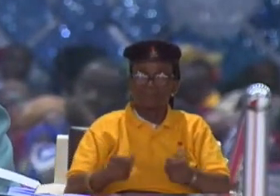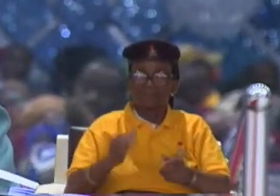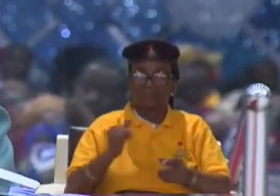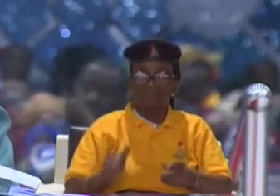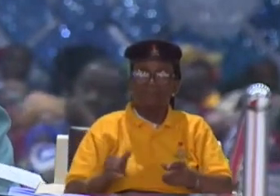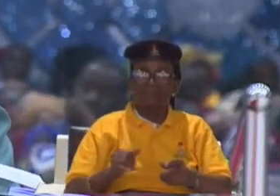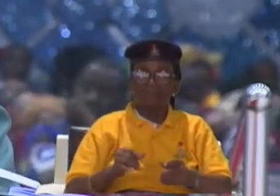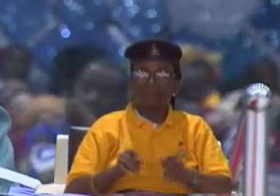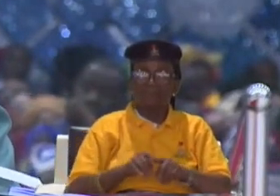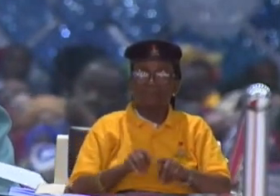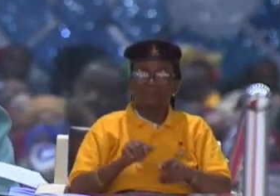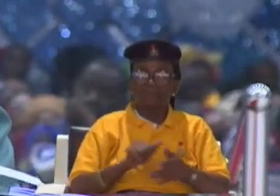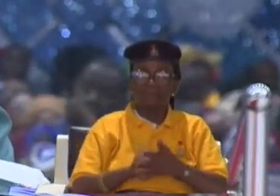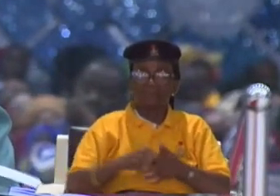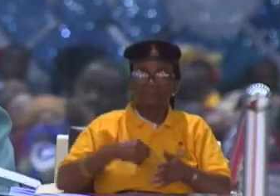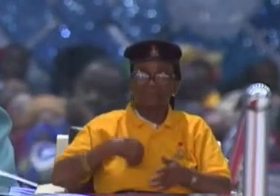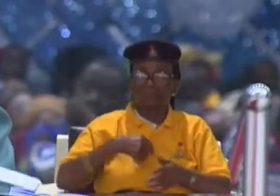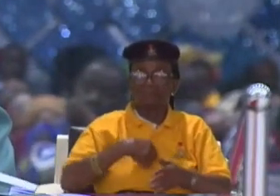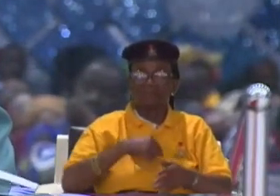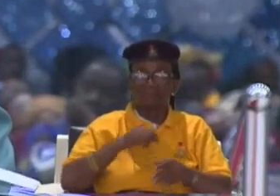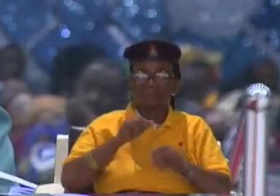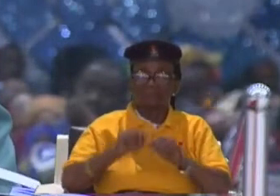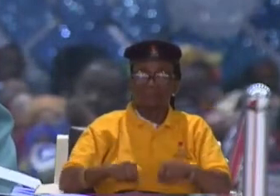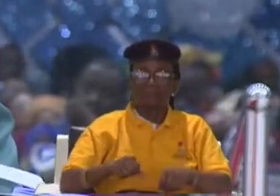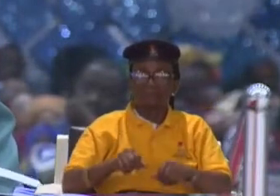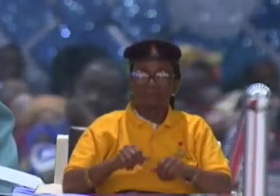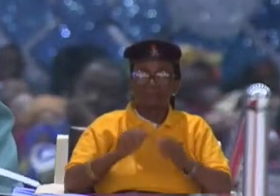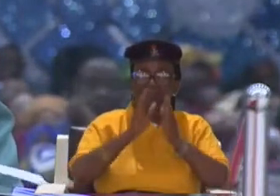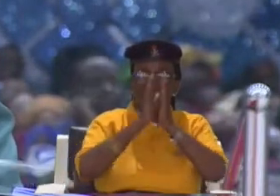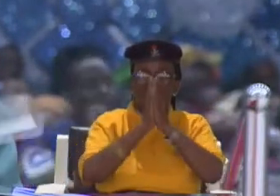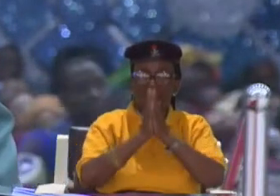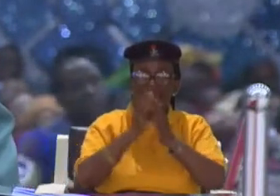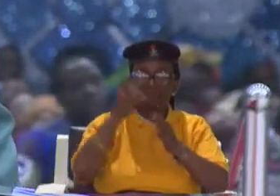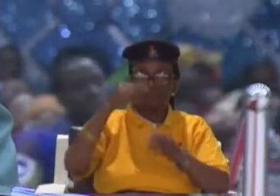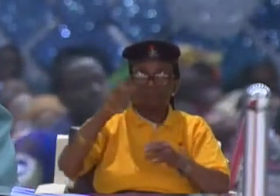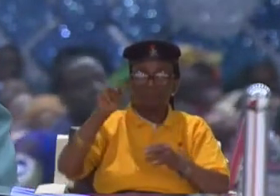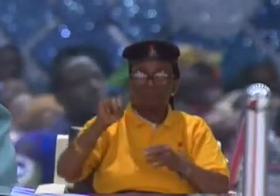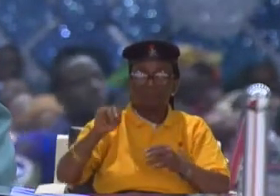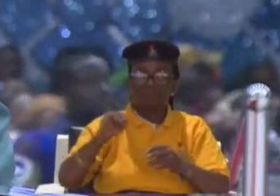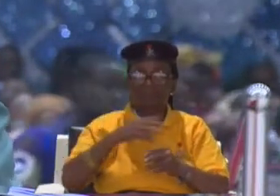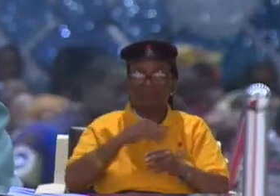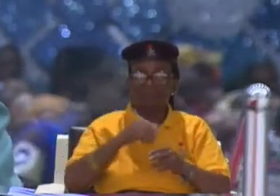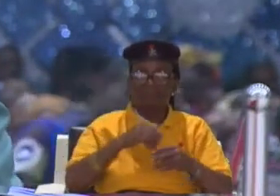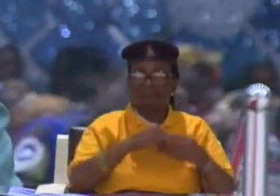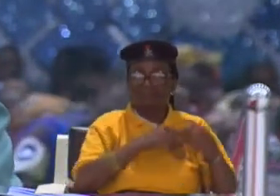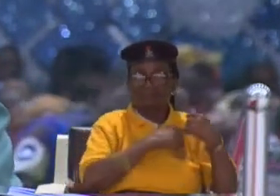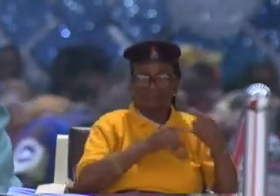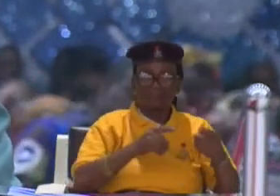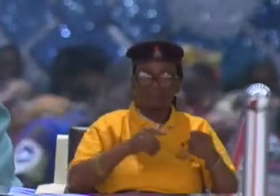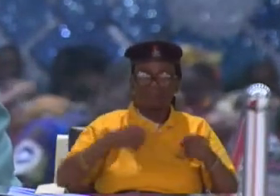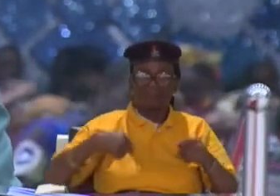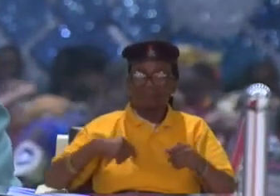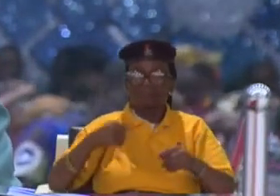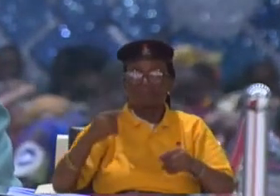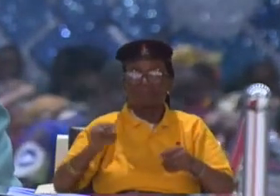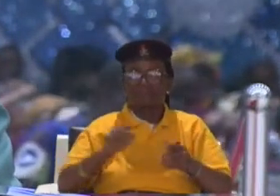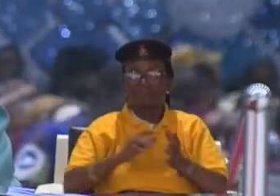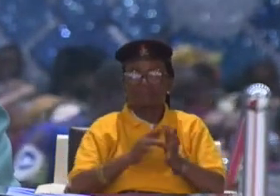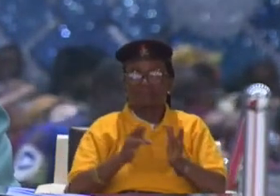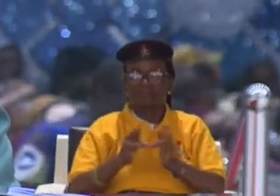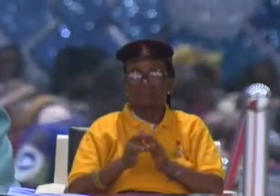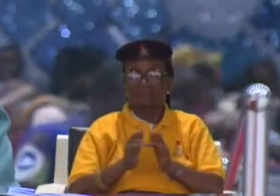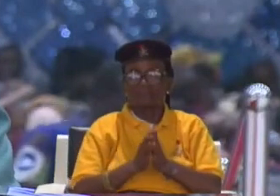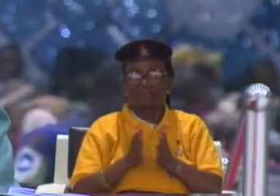can pray for them. Ki a le gbadura fun won. And since the Bible says we should rejoice with those who